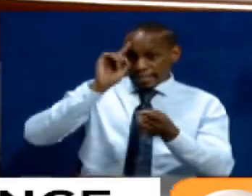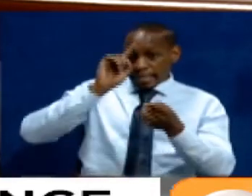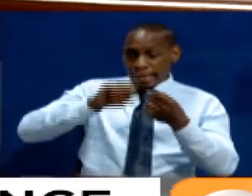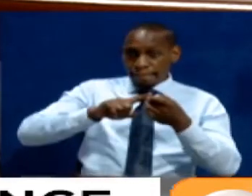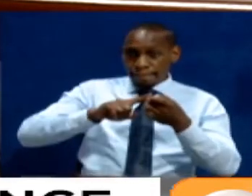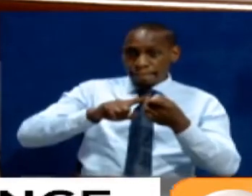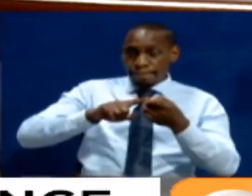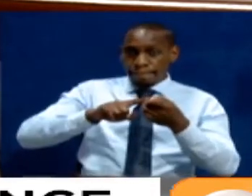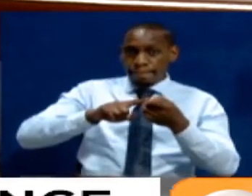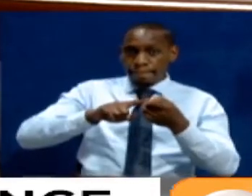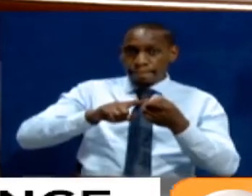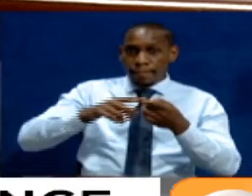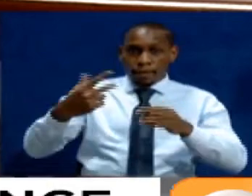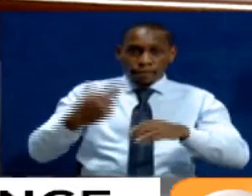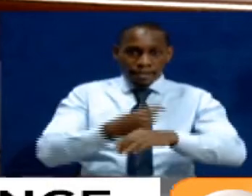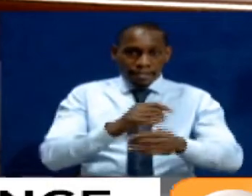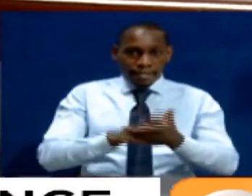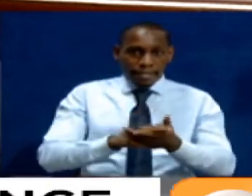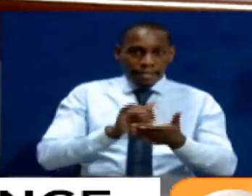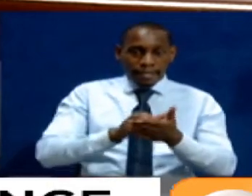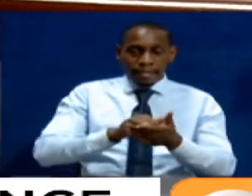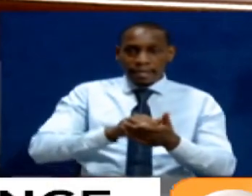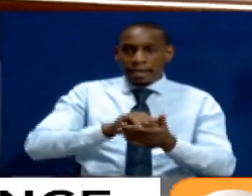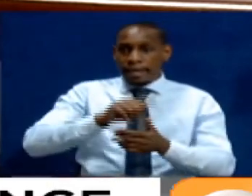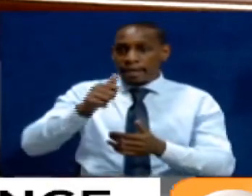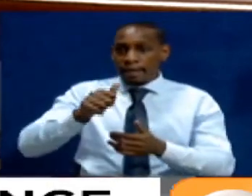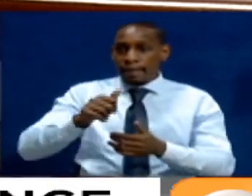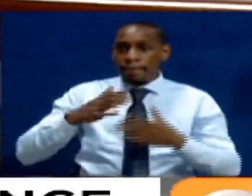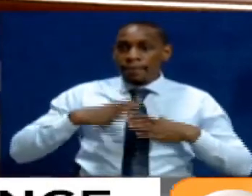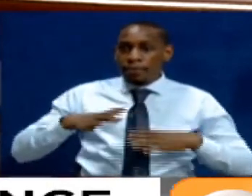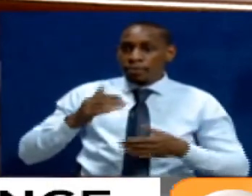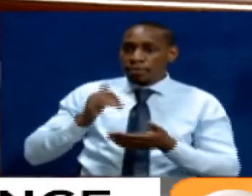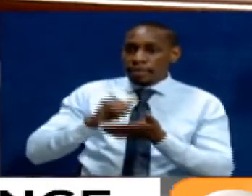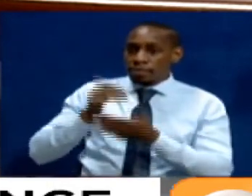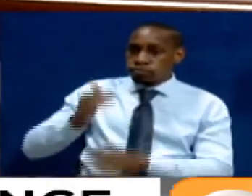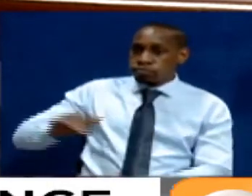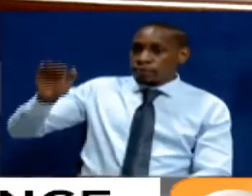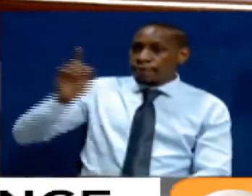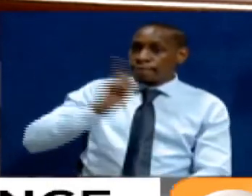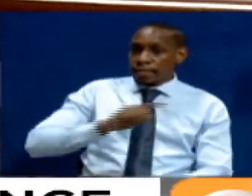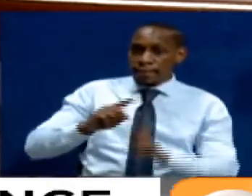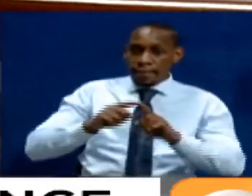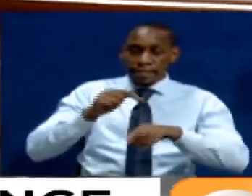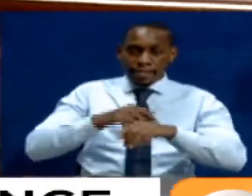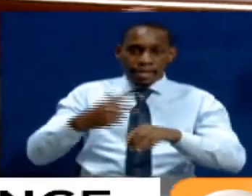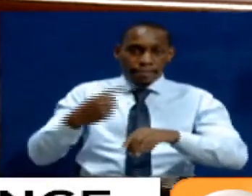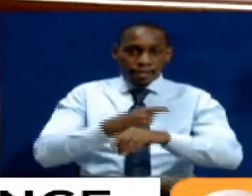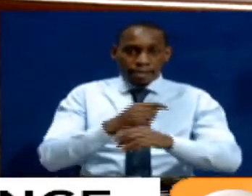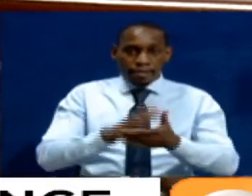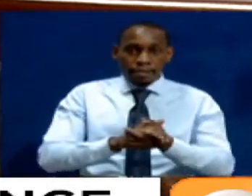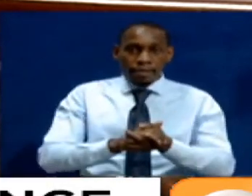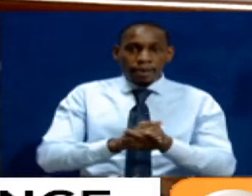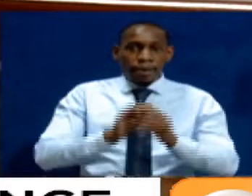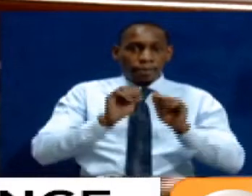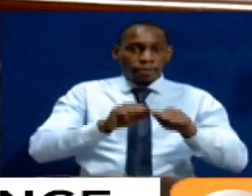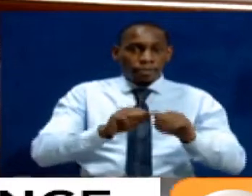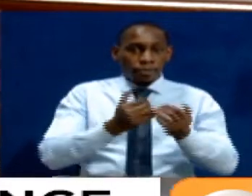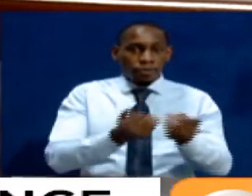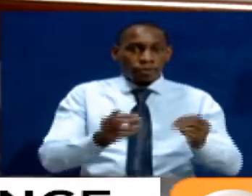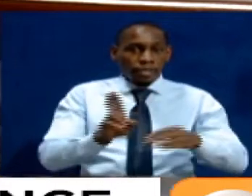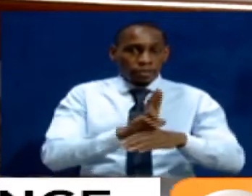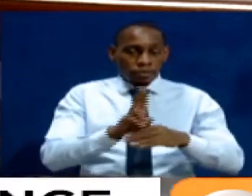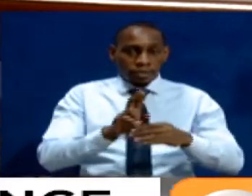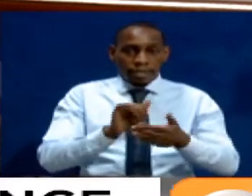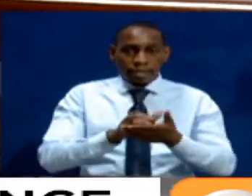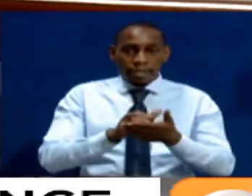targeting to vaccinate is the adult population. But once the vaccines then become approved for children and